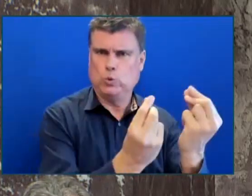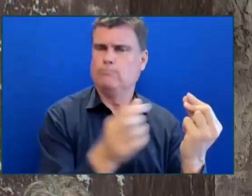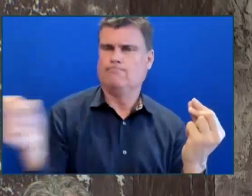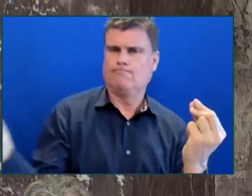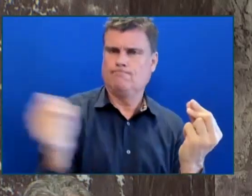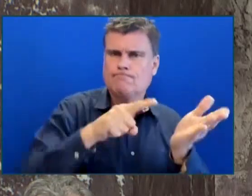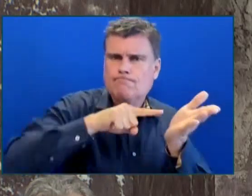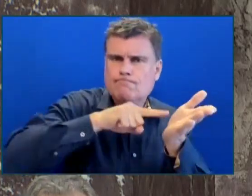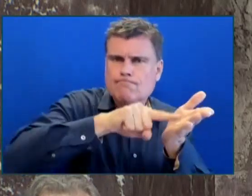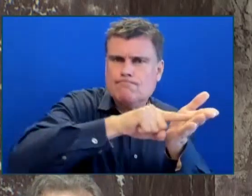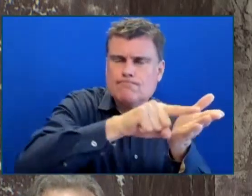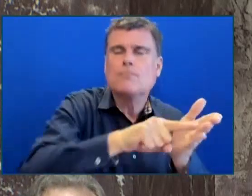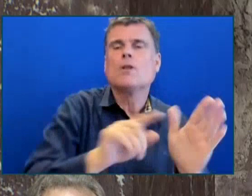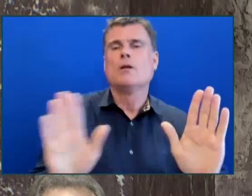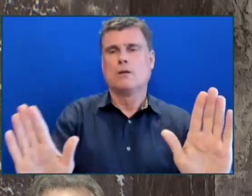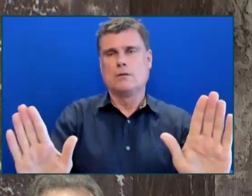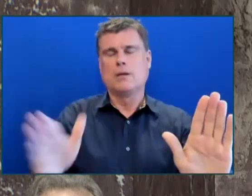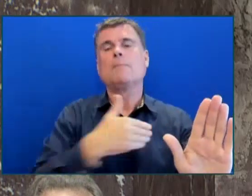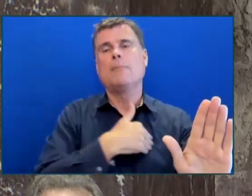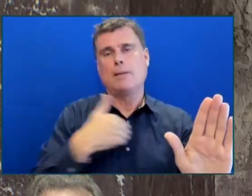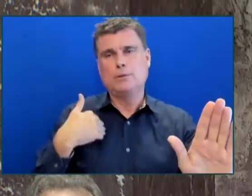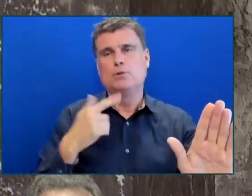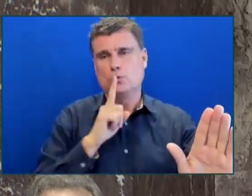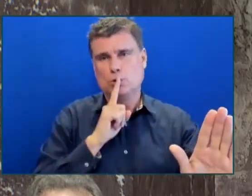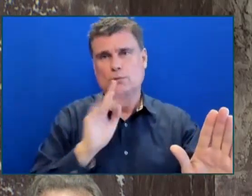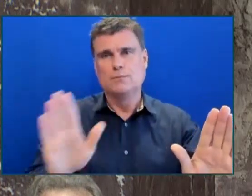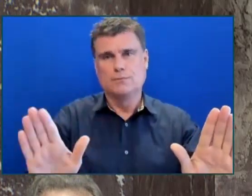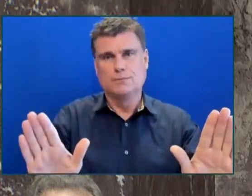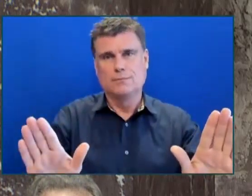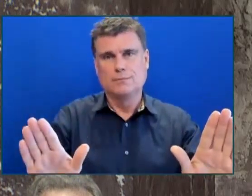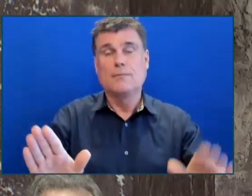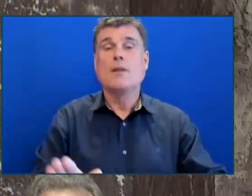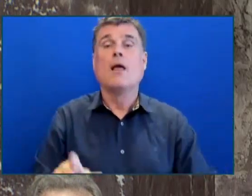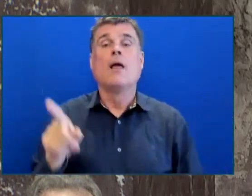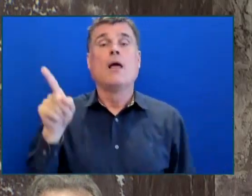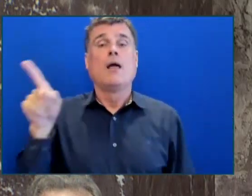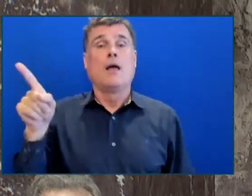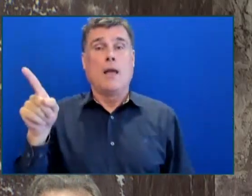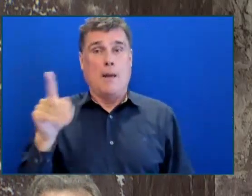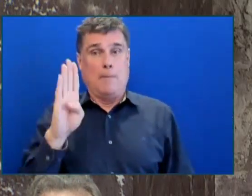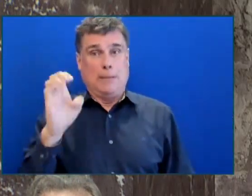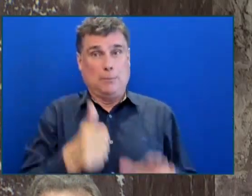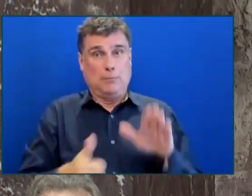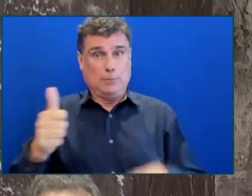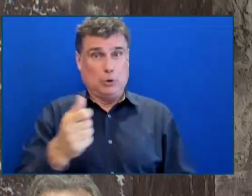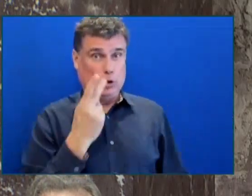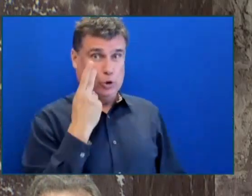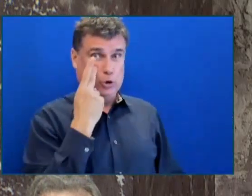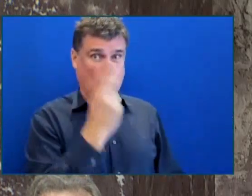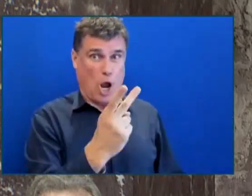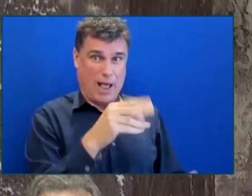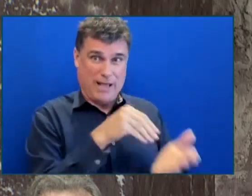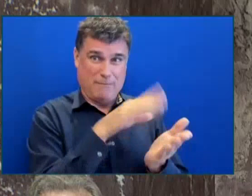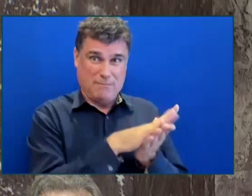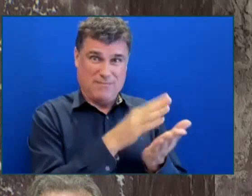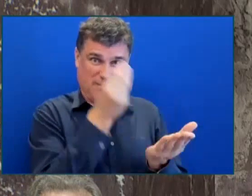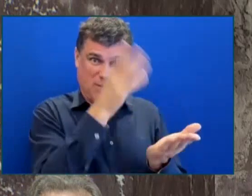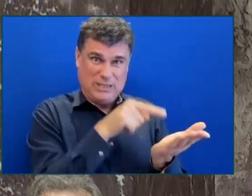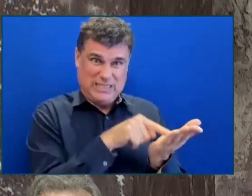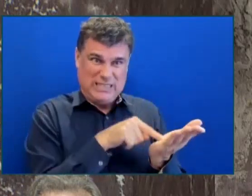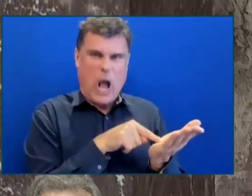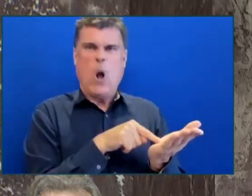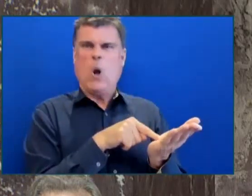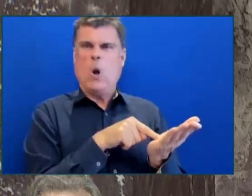He saw information that he thought deemed an investigation, brought in an outside team, a forensic investigation was done, the report was made